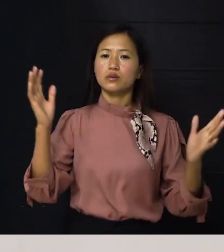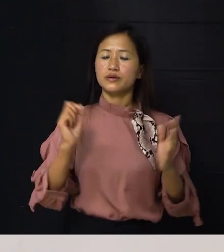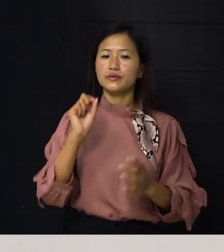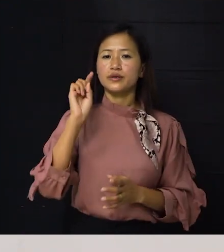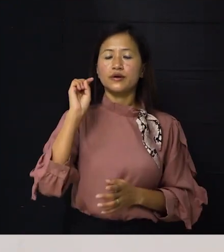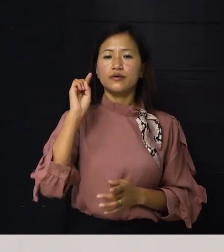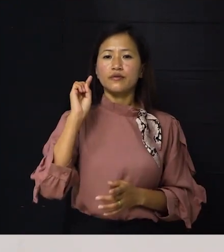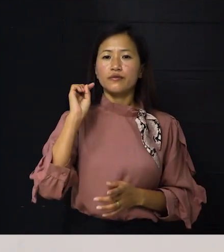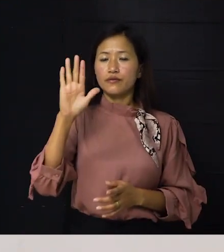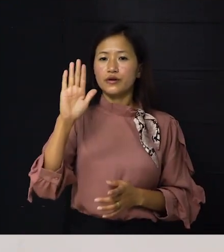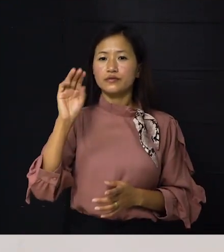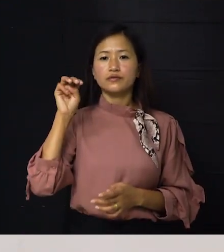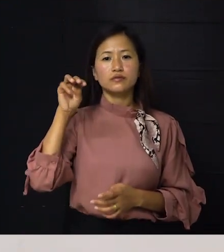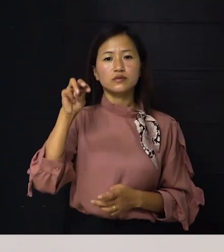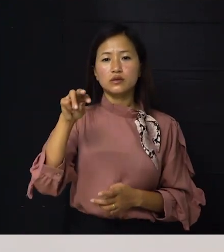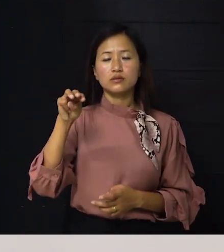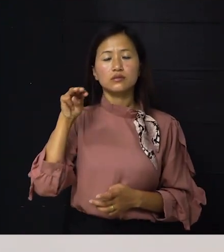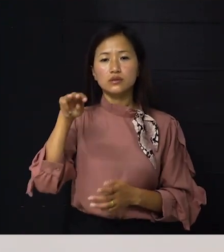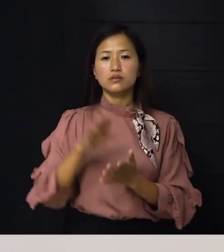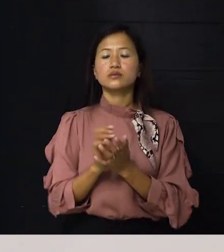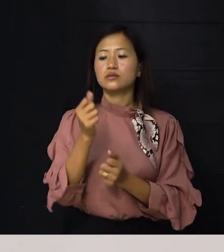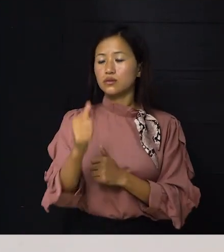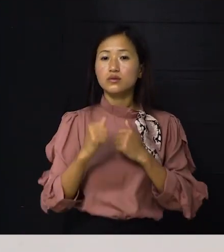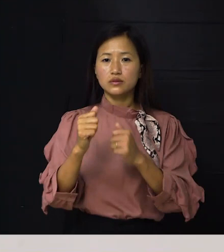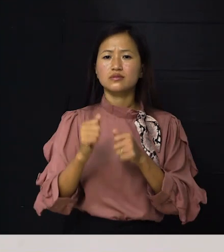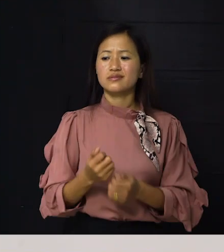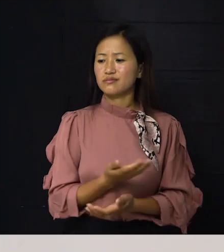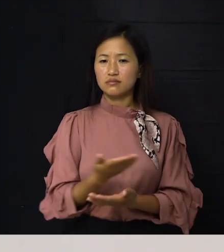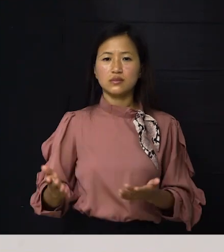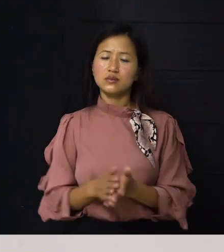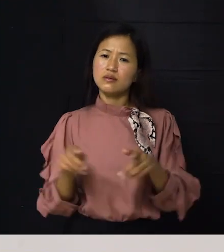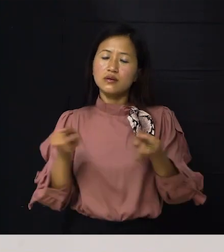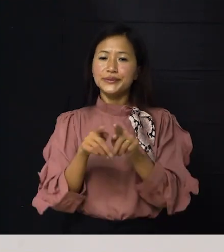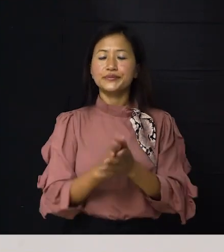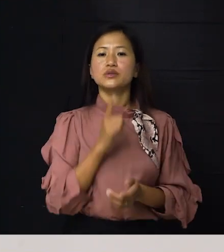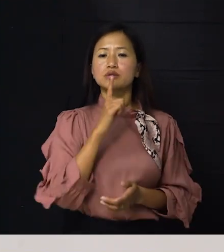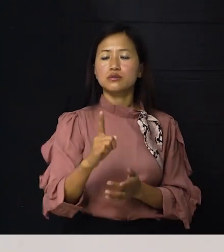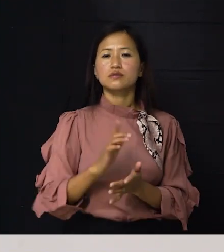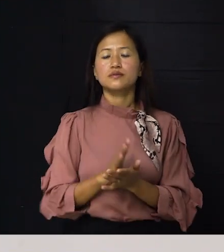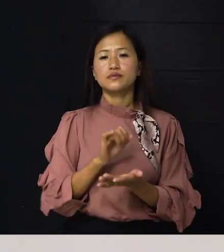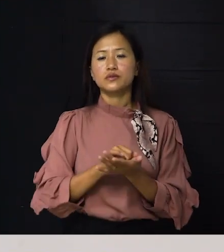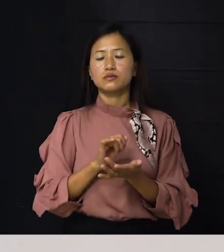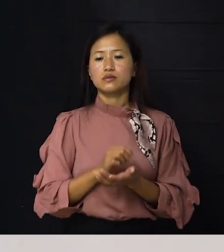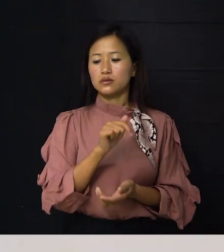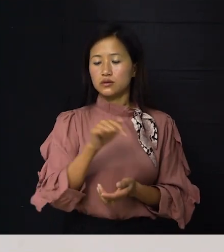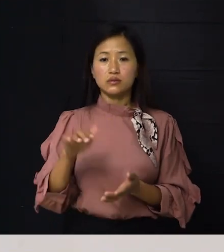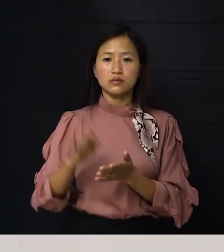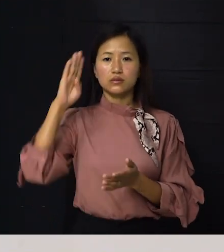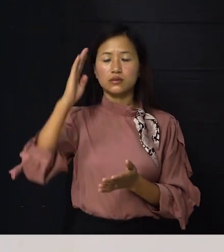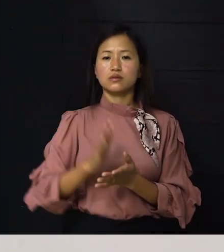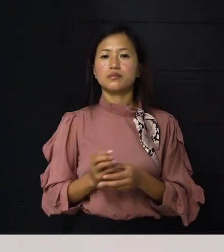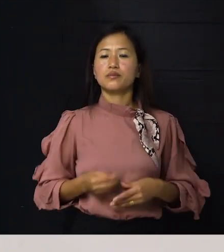5,000 horses. All right, so that was the kind of rank. And also, he also made sure that these soldiers were paid